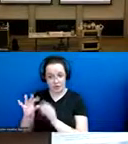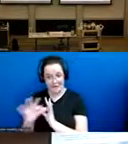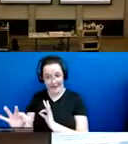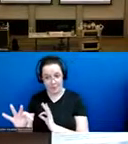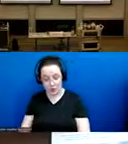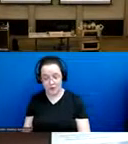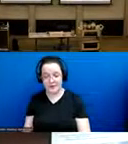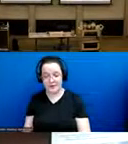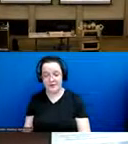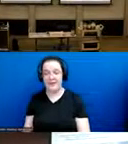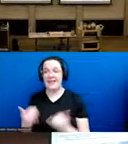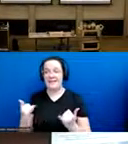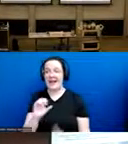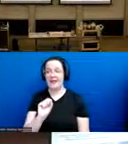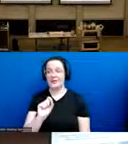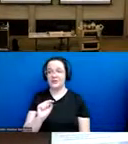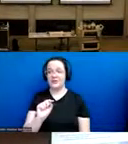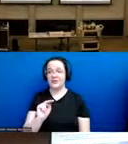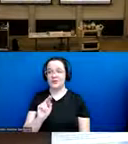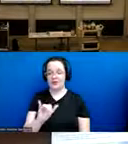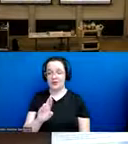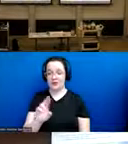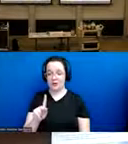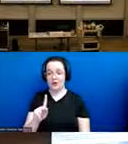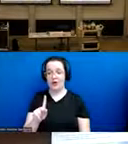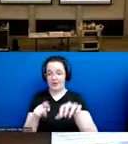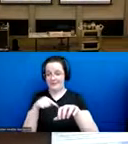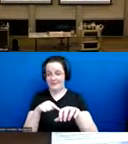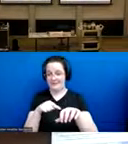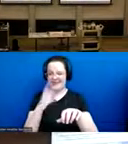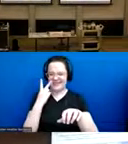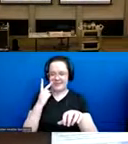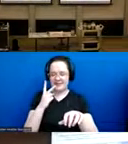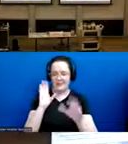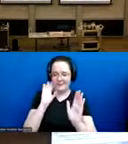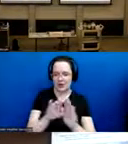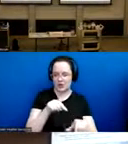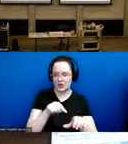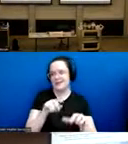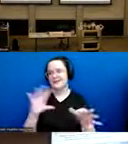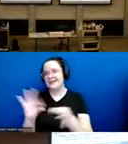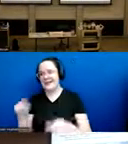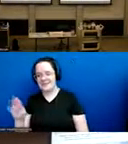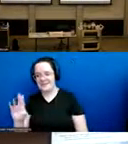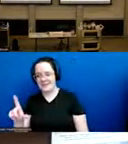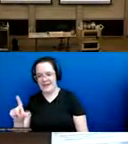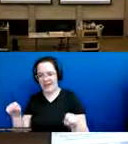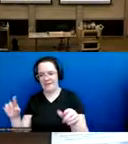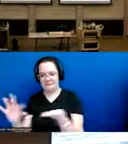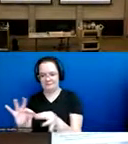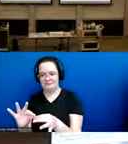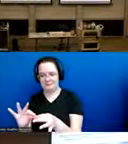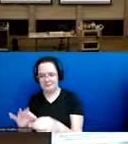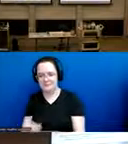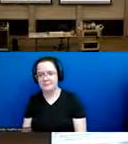the Stony Brook campus that you see here in this Google Map picture with the BNL campus. We have it connected using 4 fiber strands.